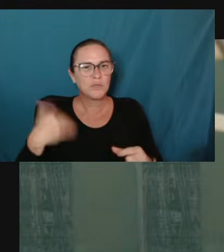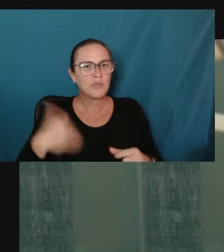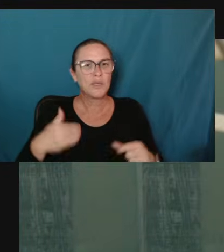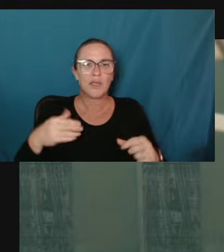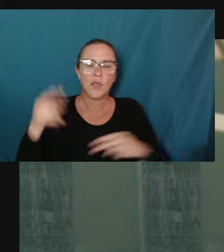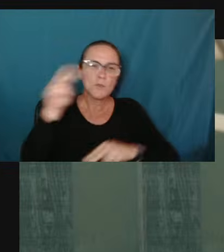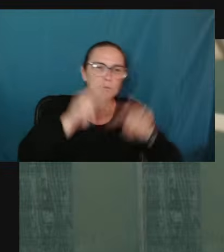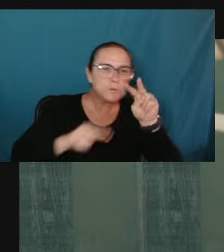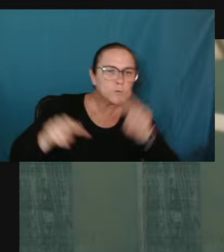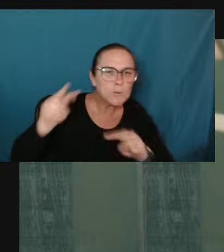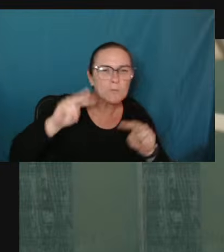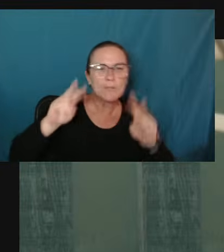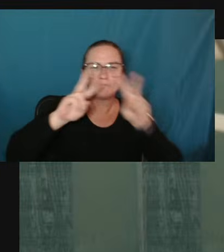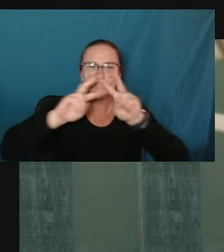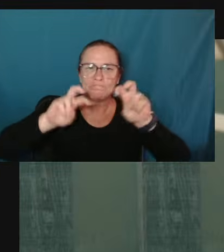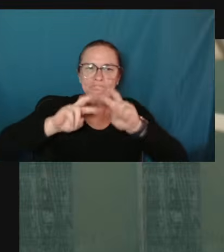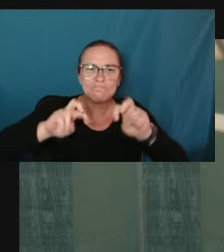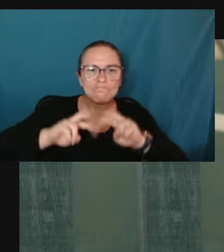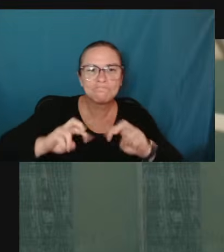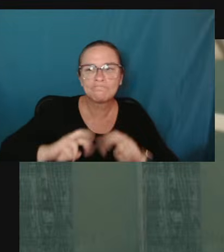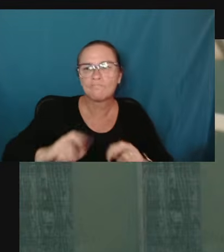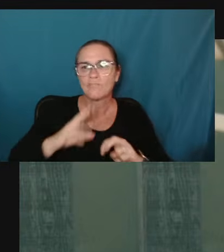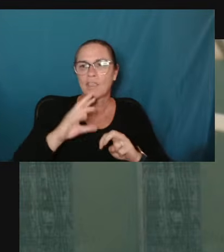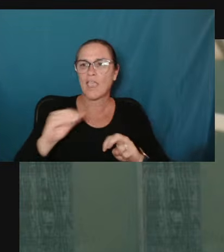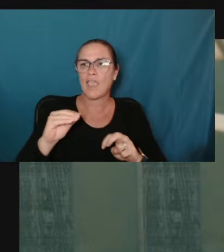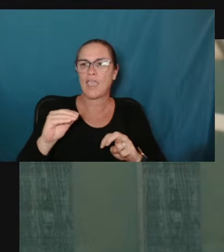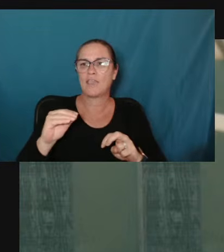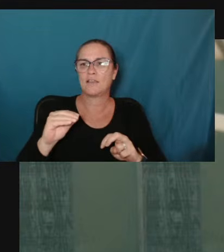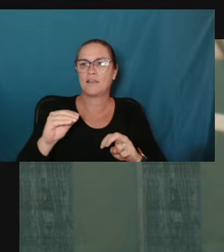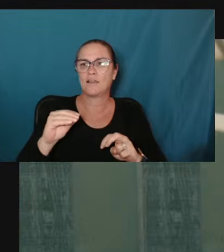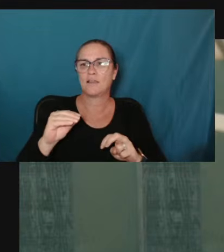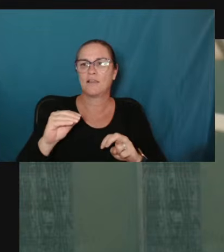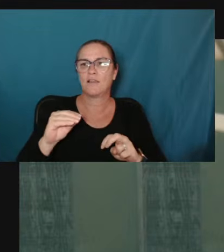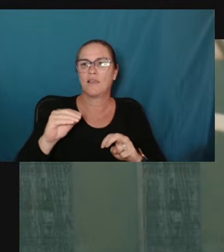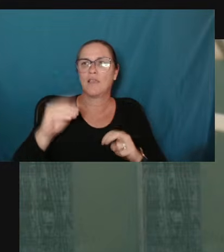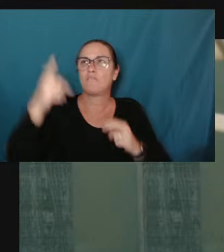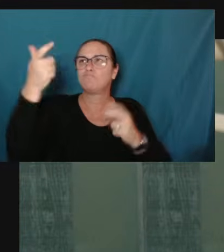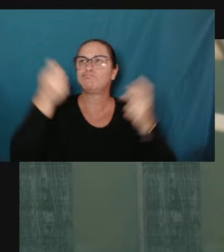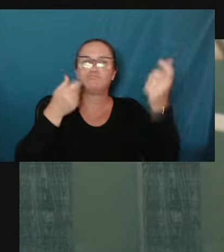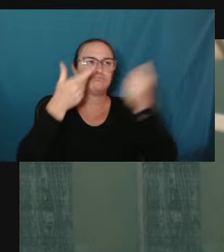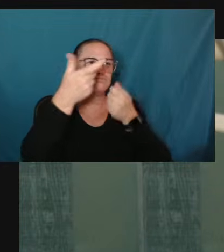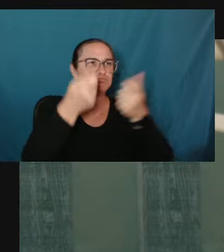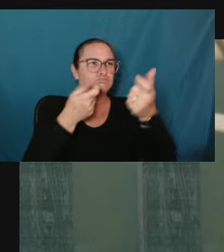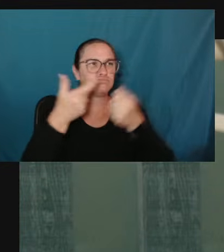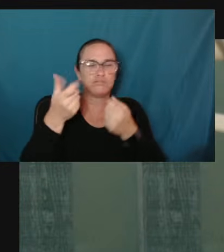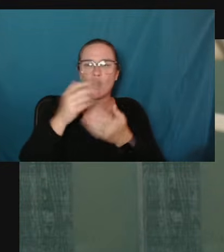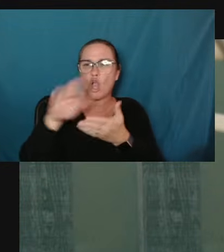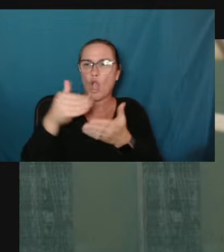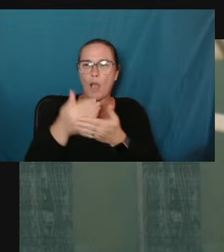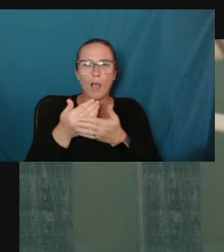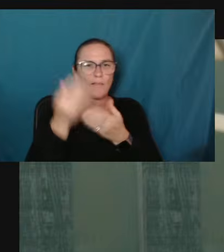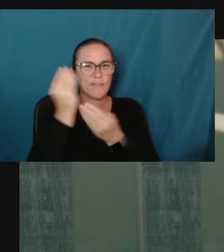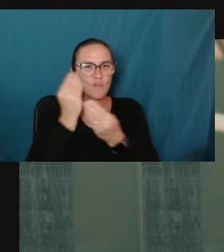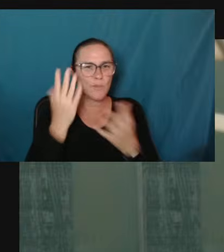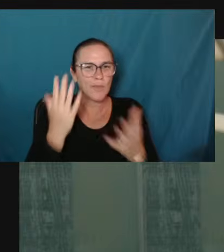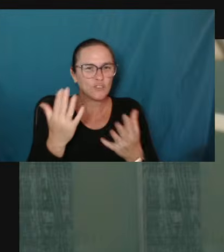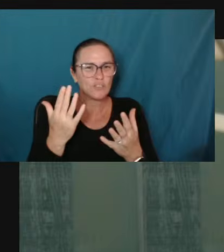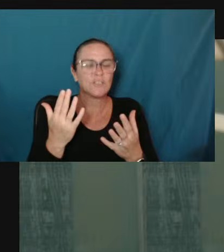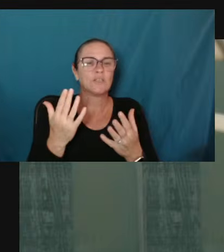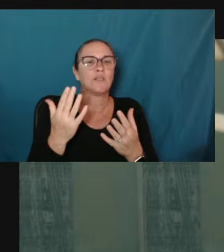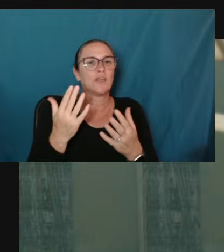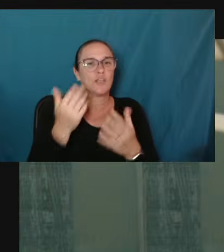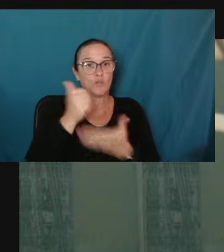deep thinker, and was able to put information from different sources together to really help everyone